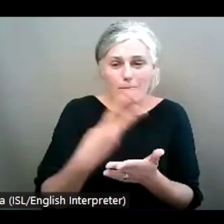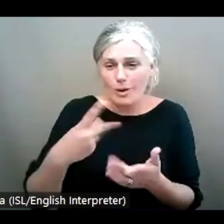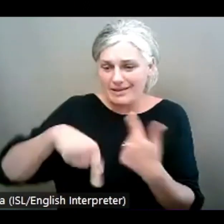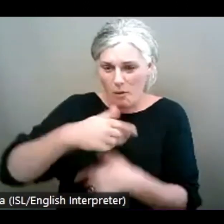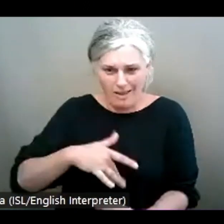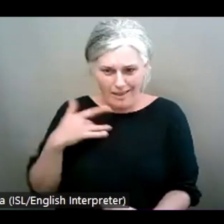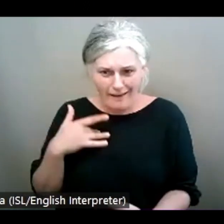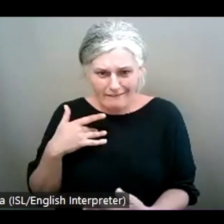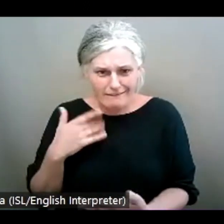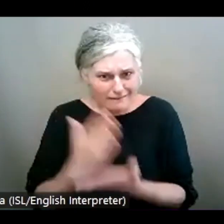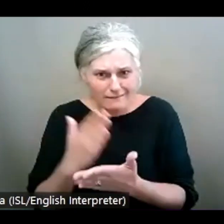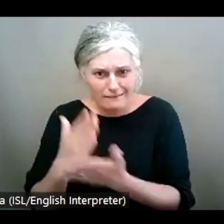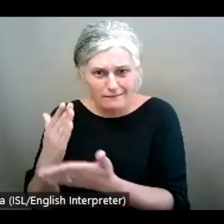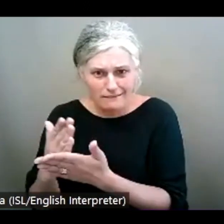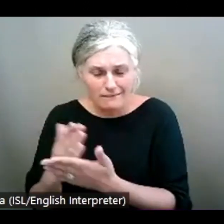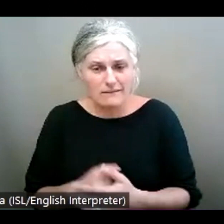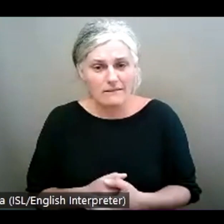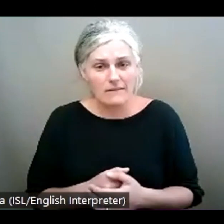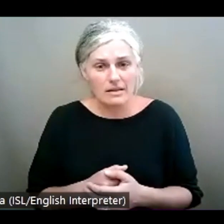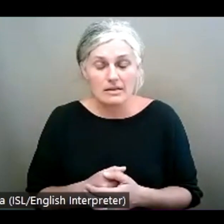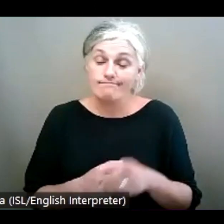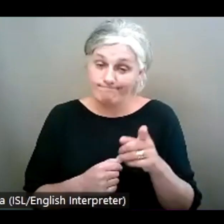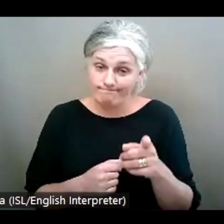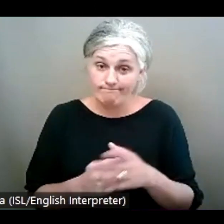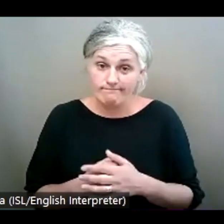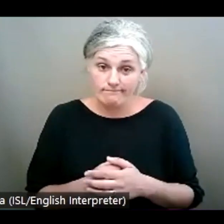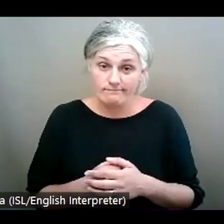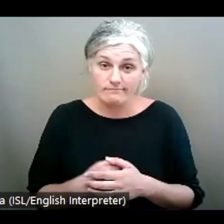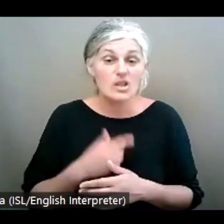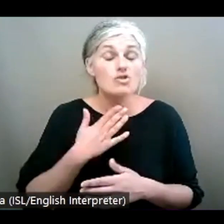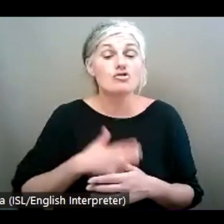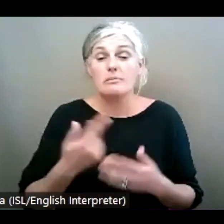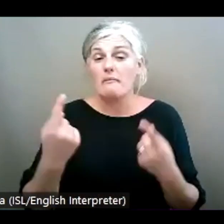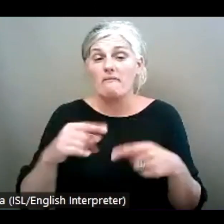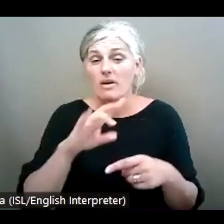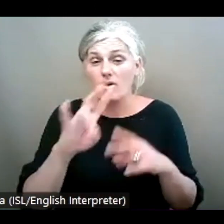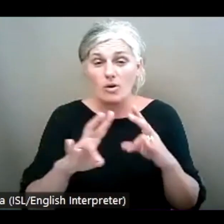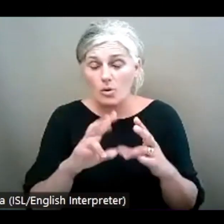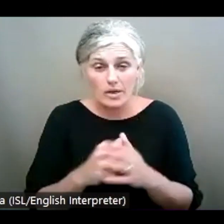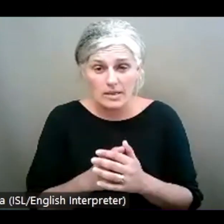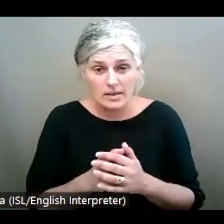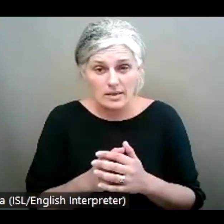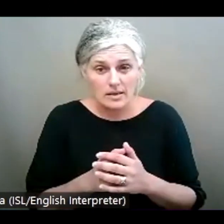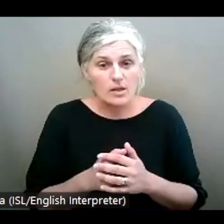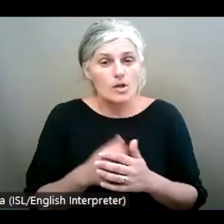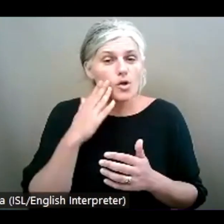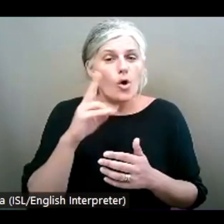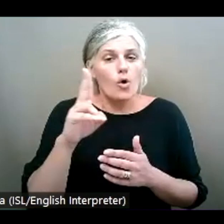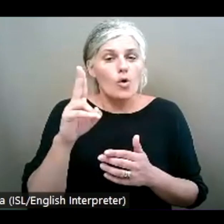can I jump in there because you're leading on to the final question there. In terms of the UNCRPD, the